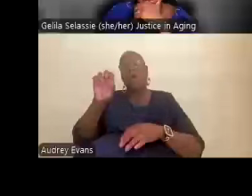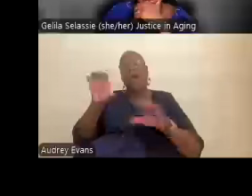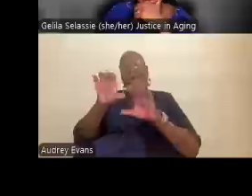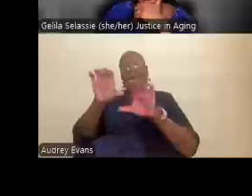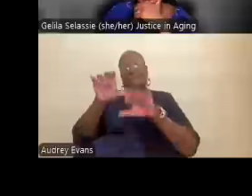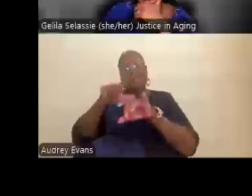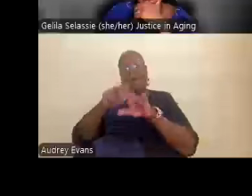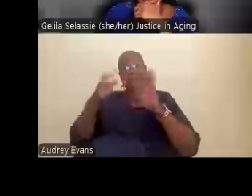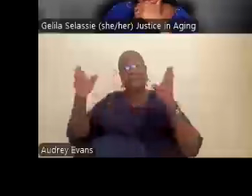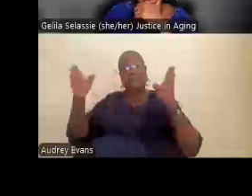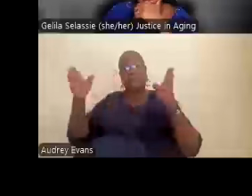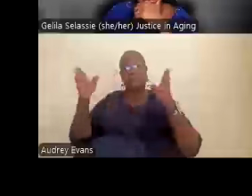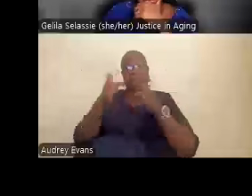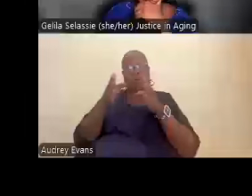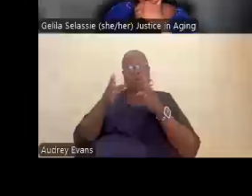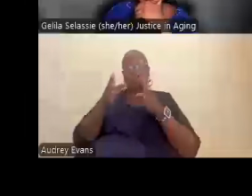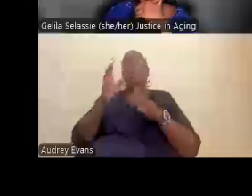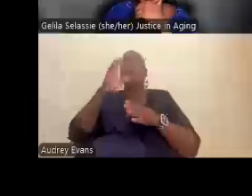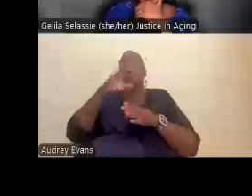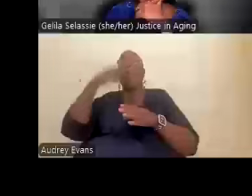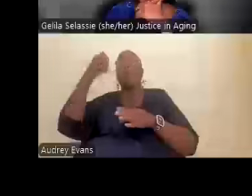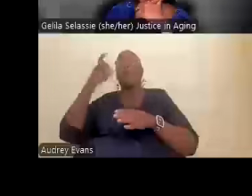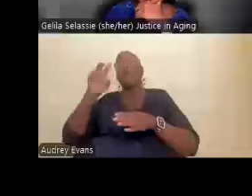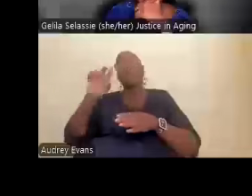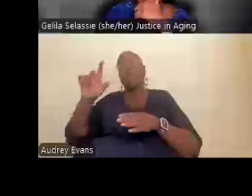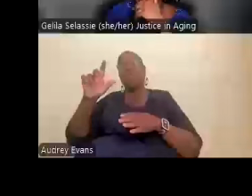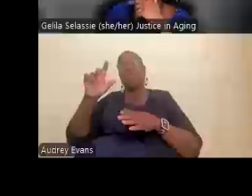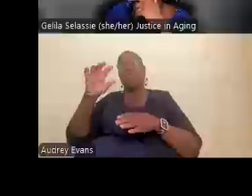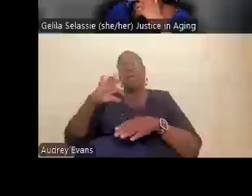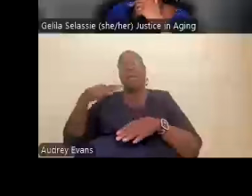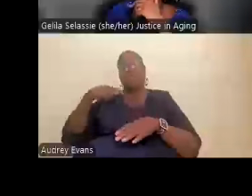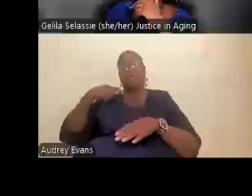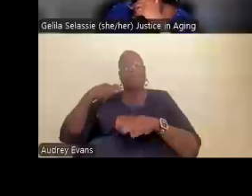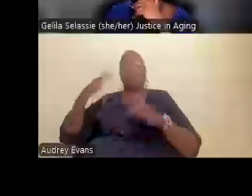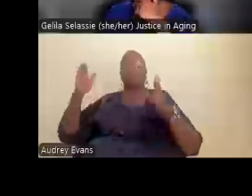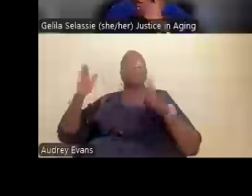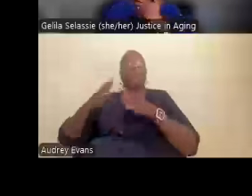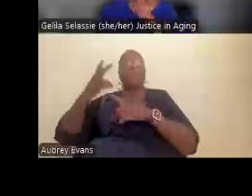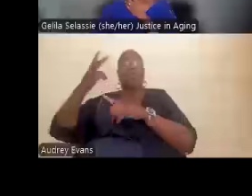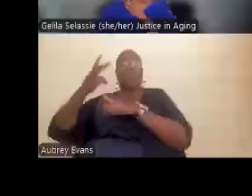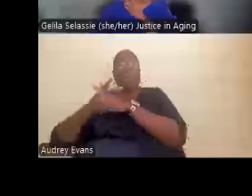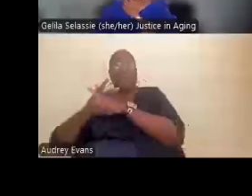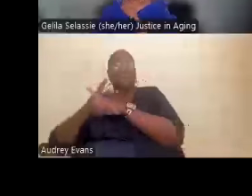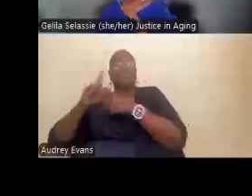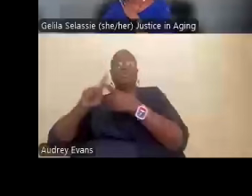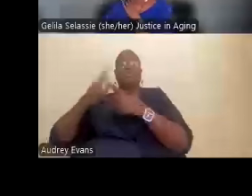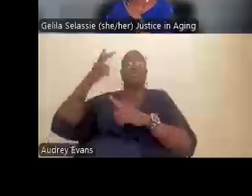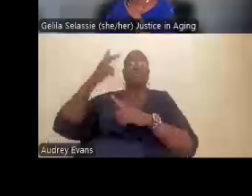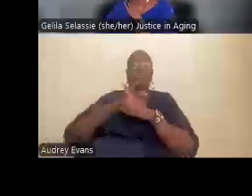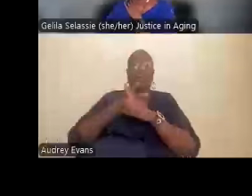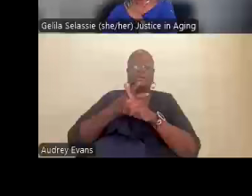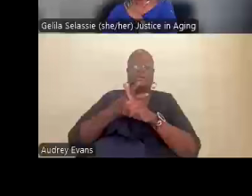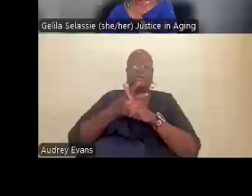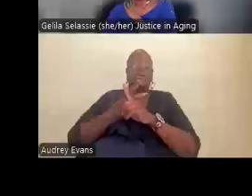shortened. So for older adults and dual eligibles, it's been shortened from 3 months to 2 months. So it's